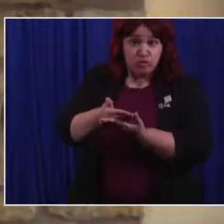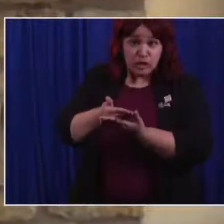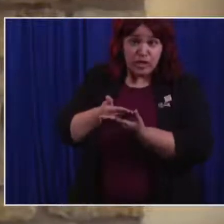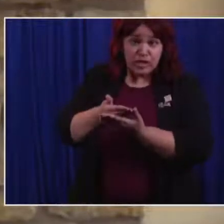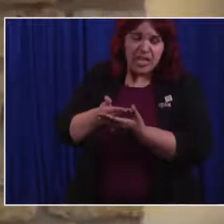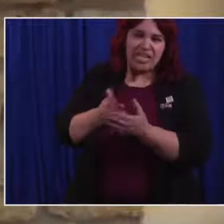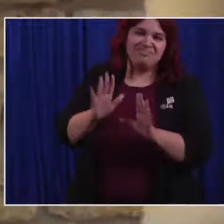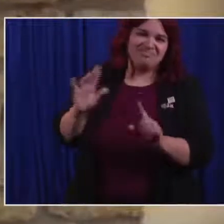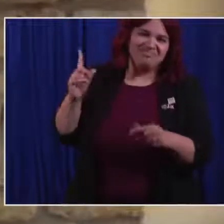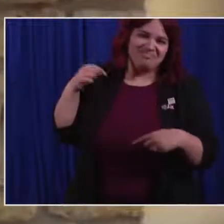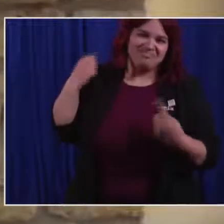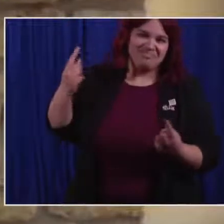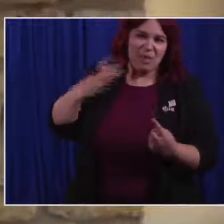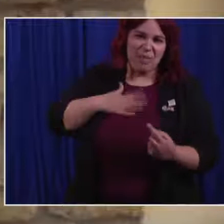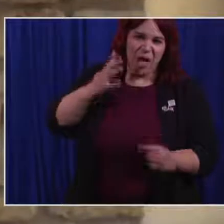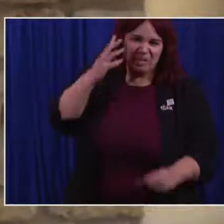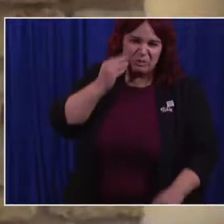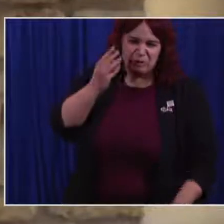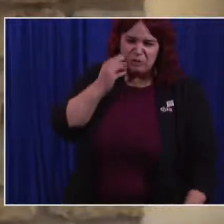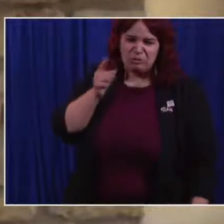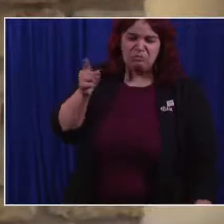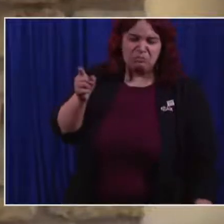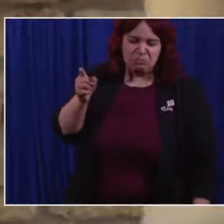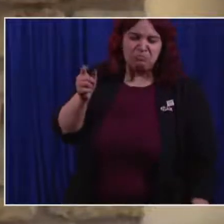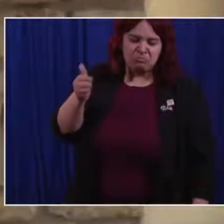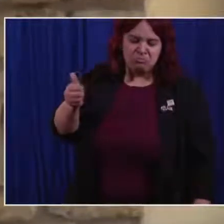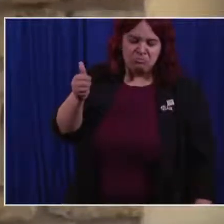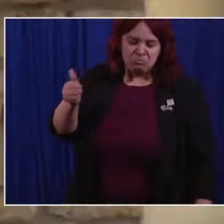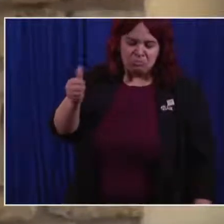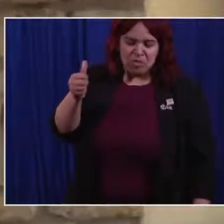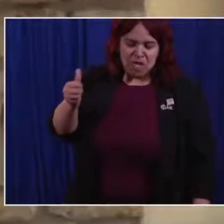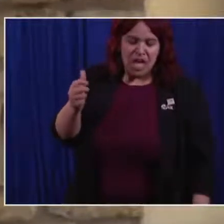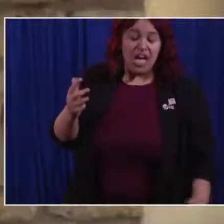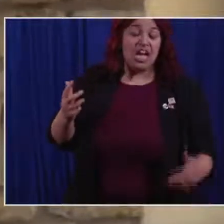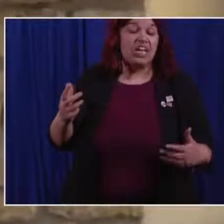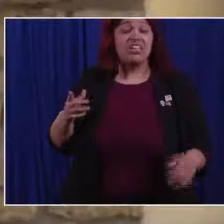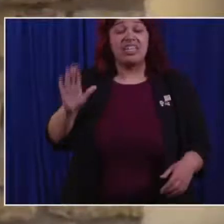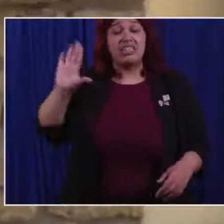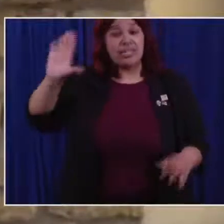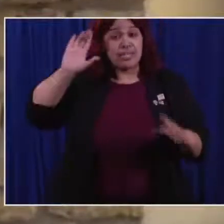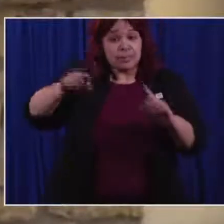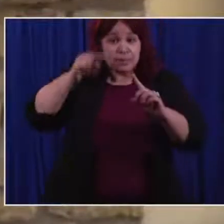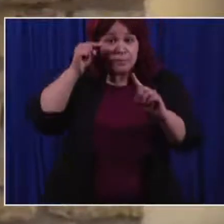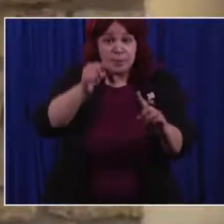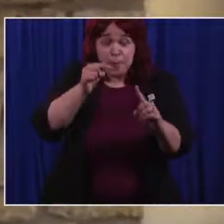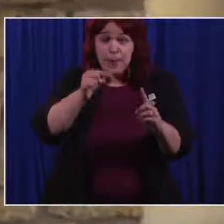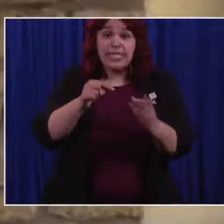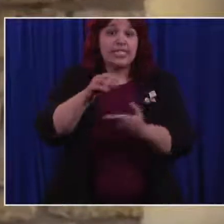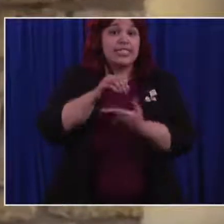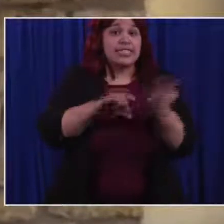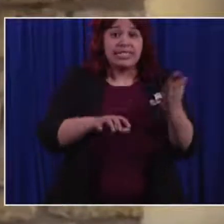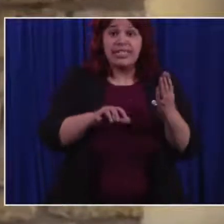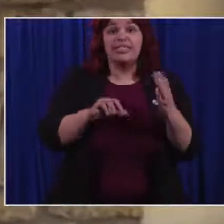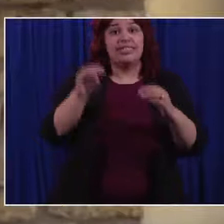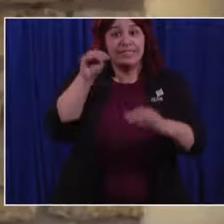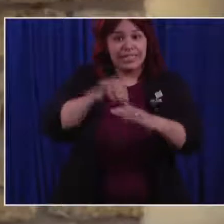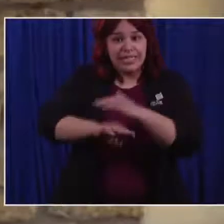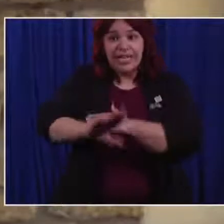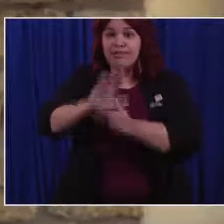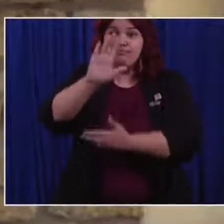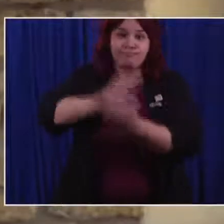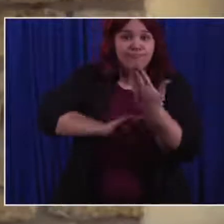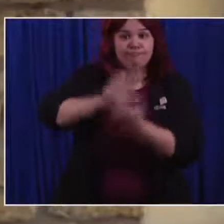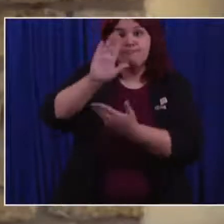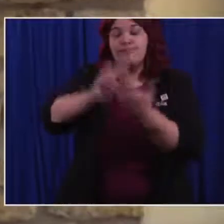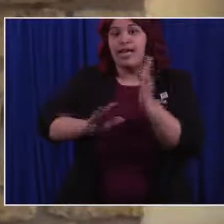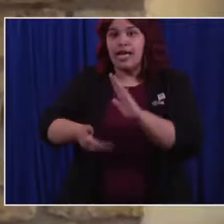I mean, he and I've talked before, and he's focused on getting kids back in and trying to